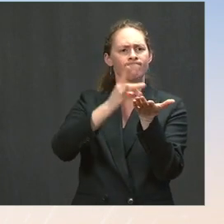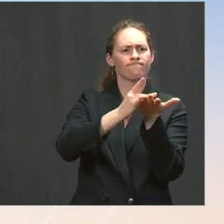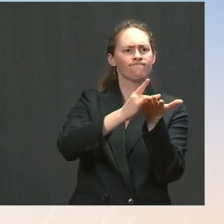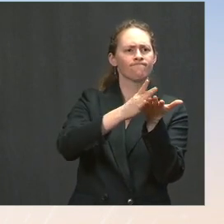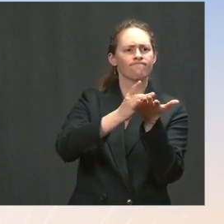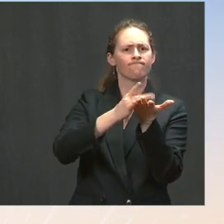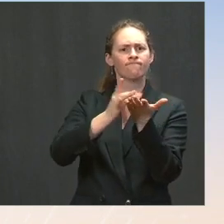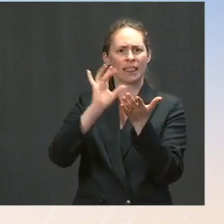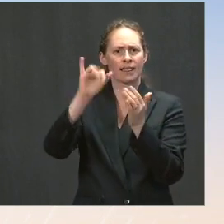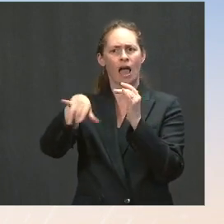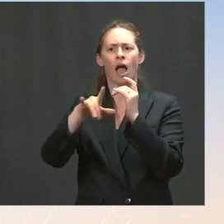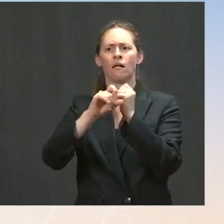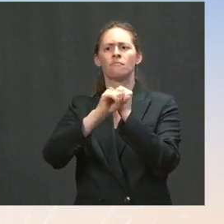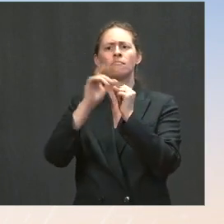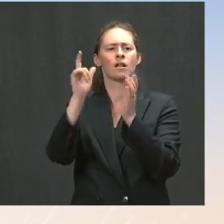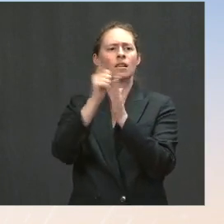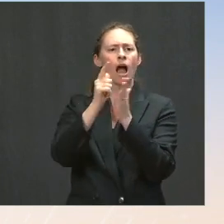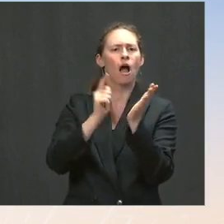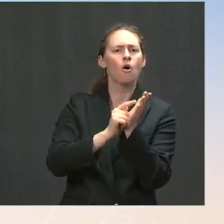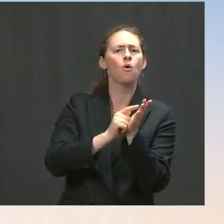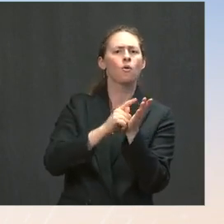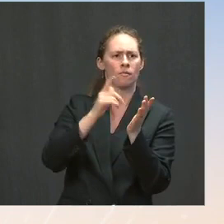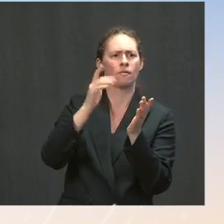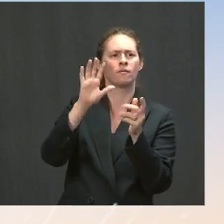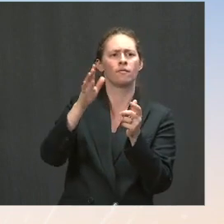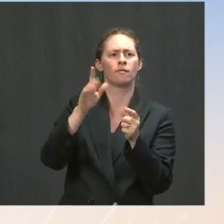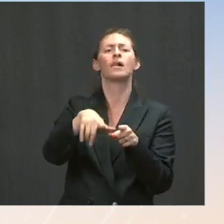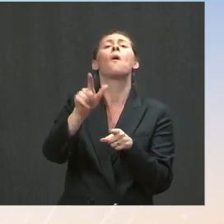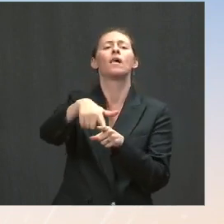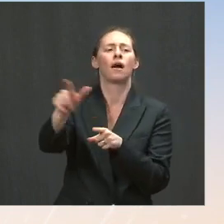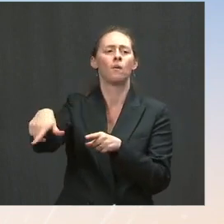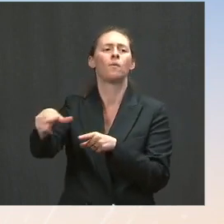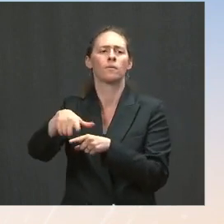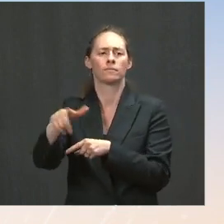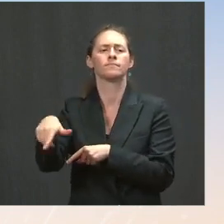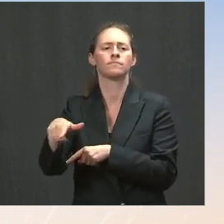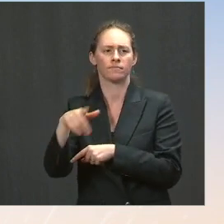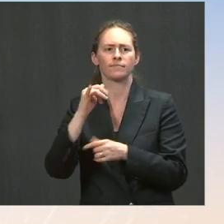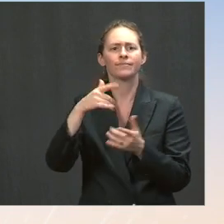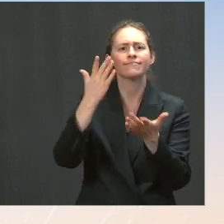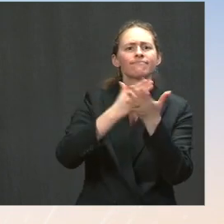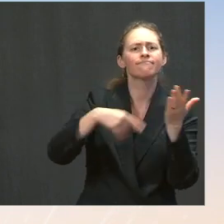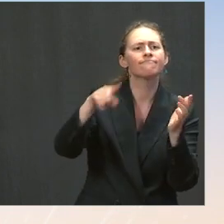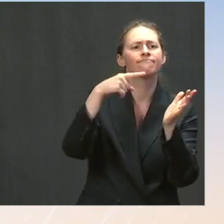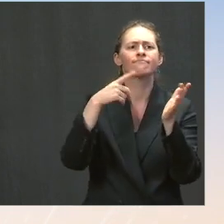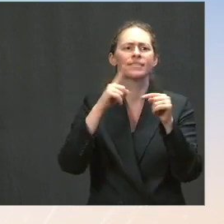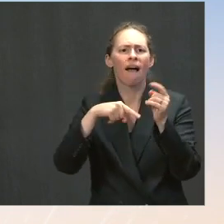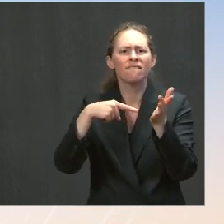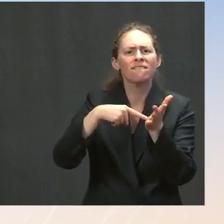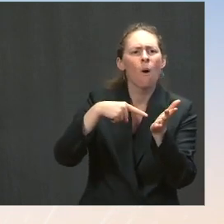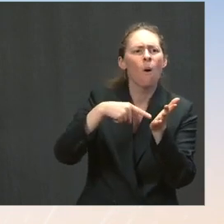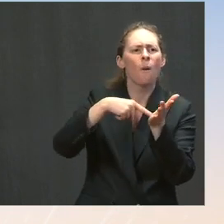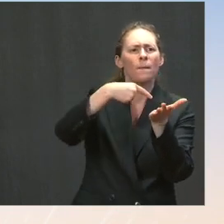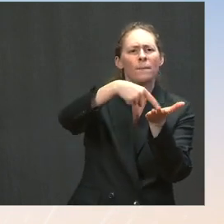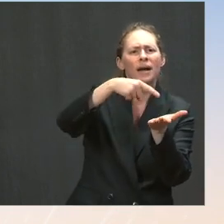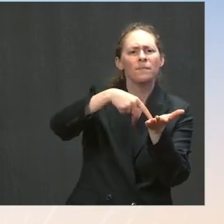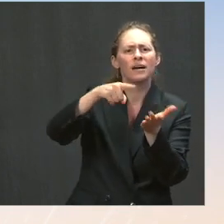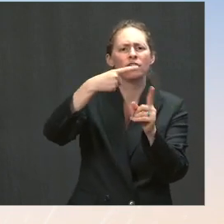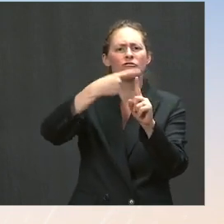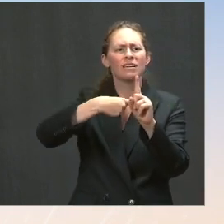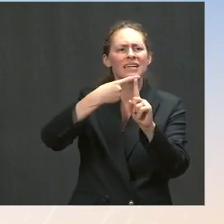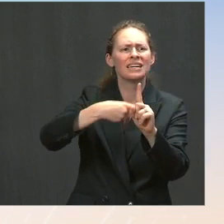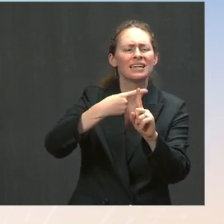behind on payments. I know the administration has taken other steps to aid with assistance, but is there any discussion about